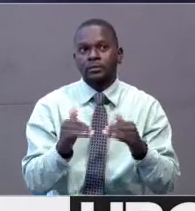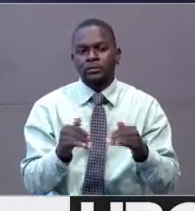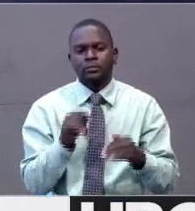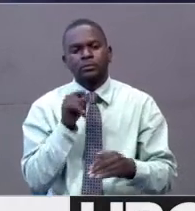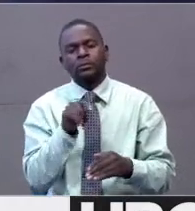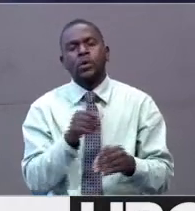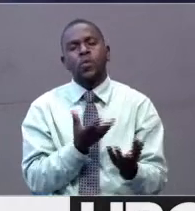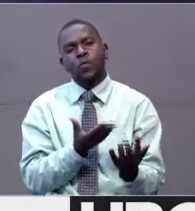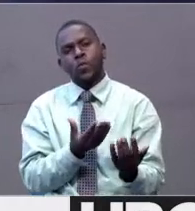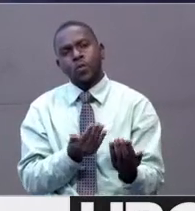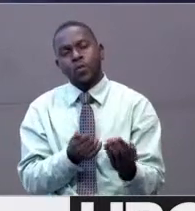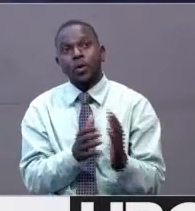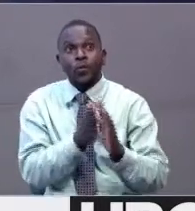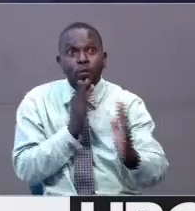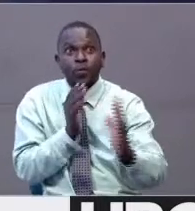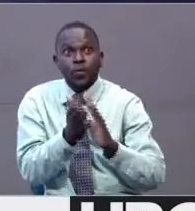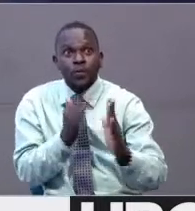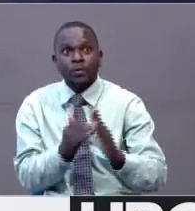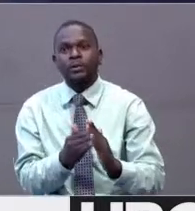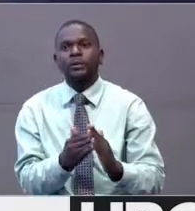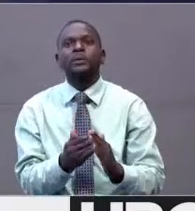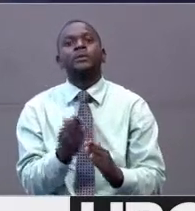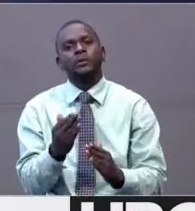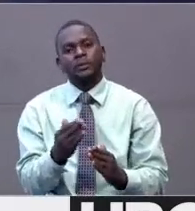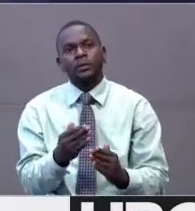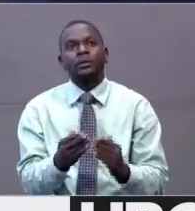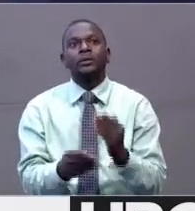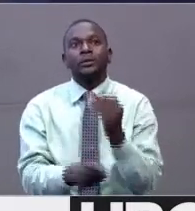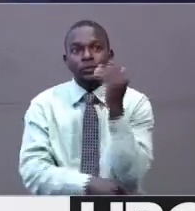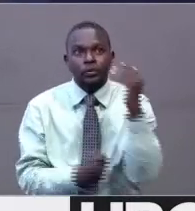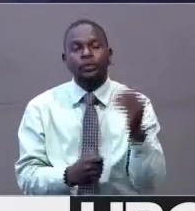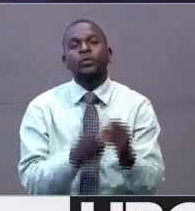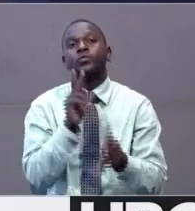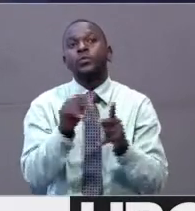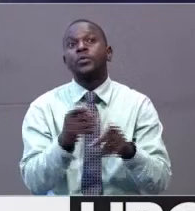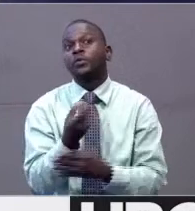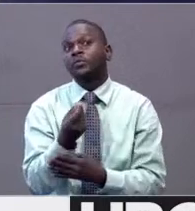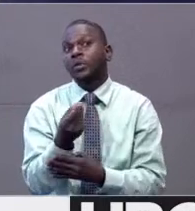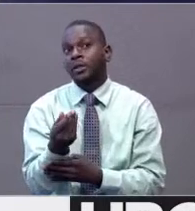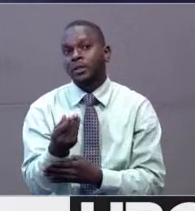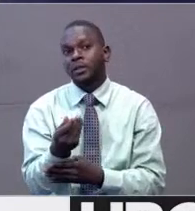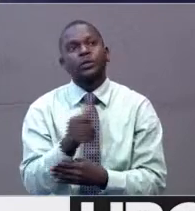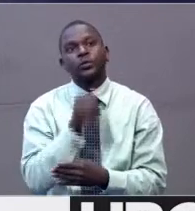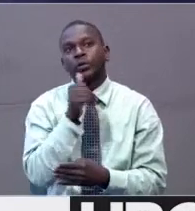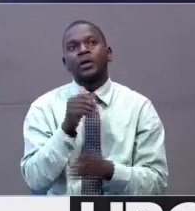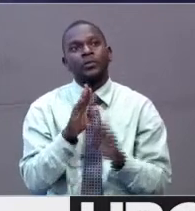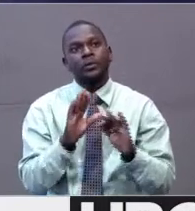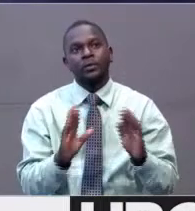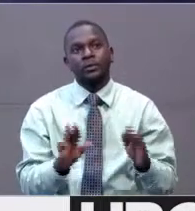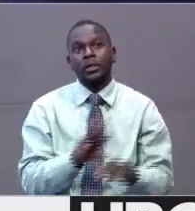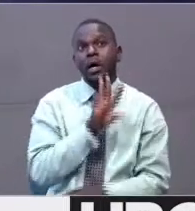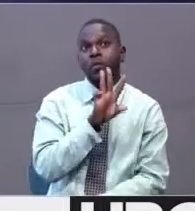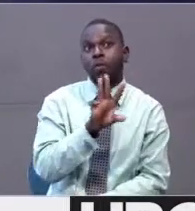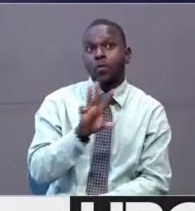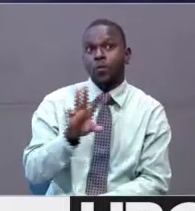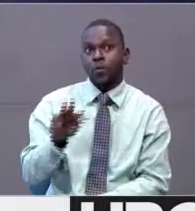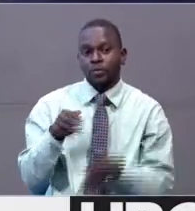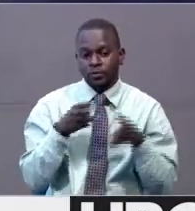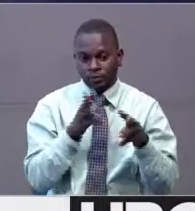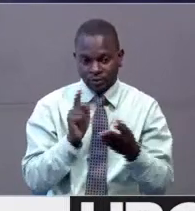there waiting for you in the line, and they have been taking people's money. But you don't have to do that. You log on to the system and you